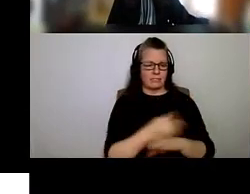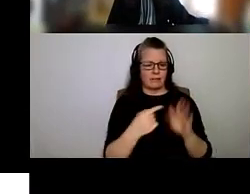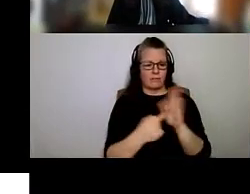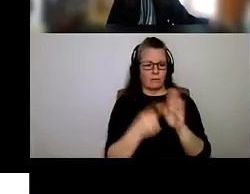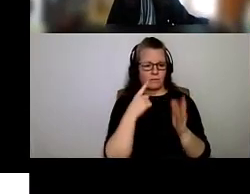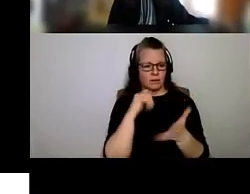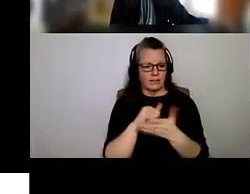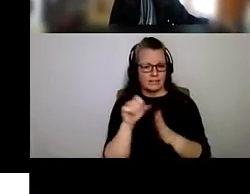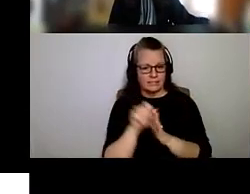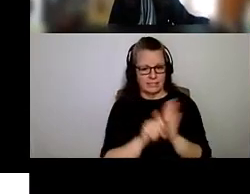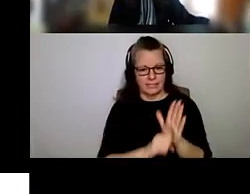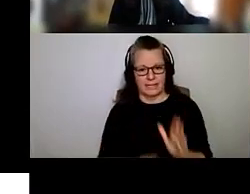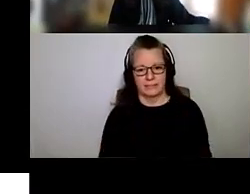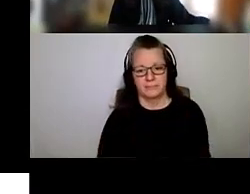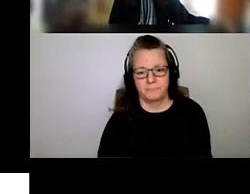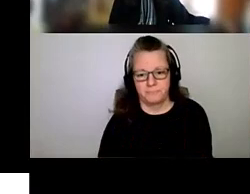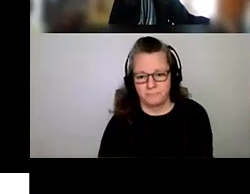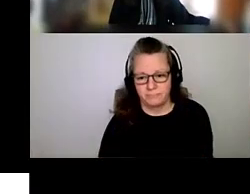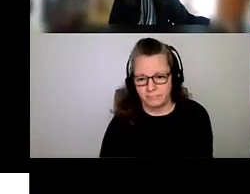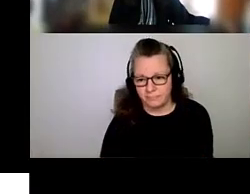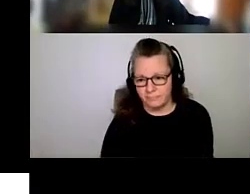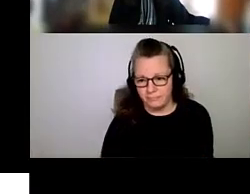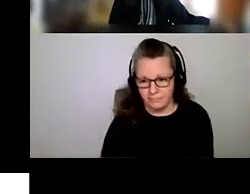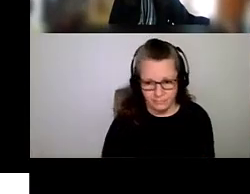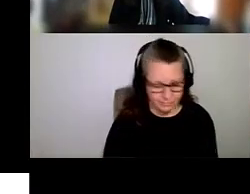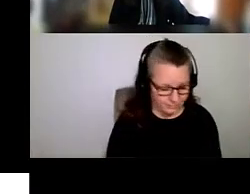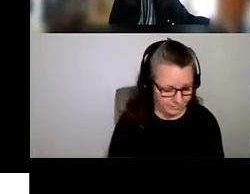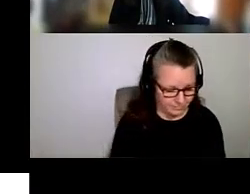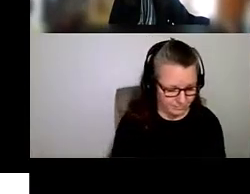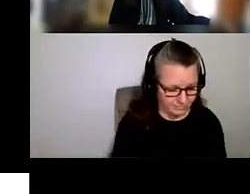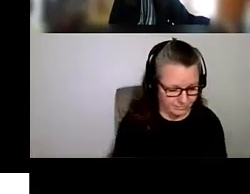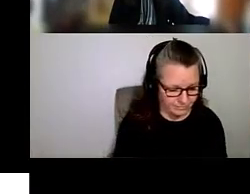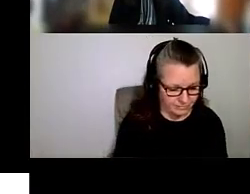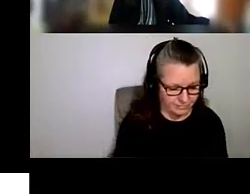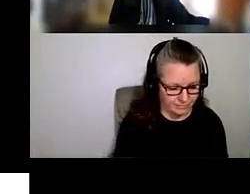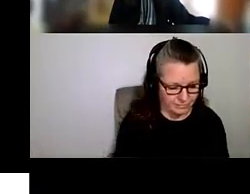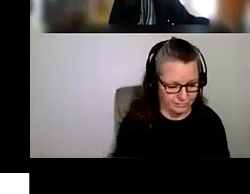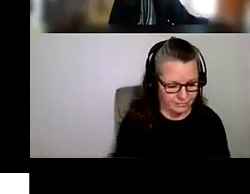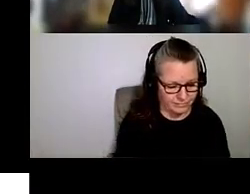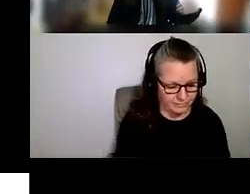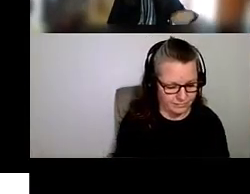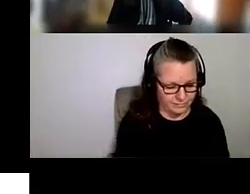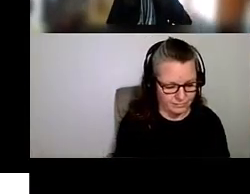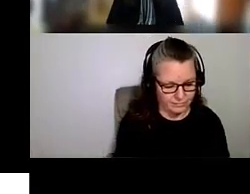with that, I will hand it to my colleague, Tara Smith at the Division of Insurance.